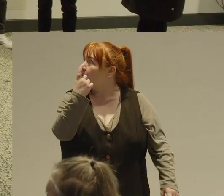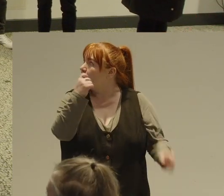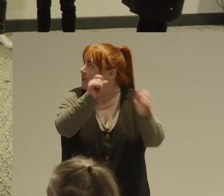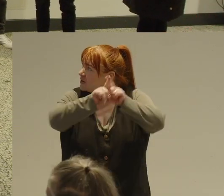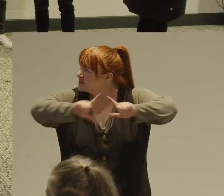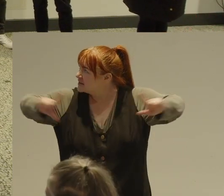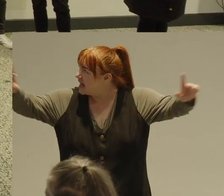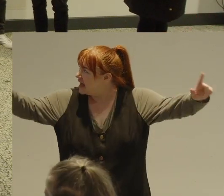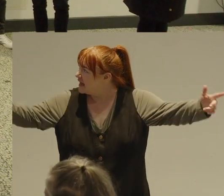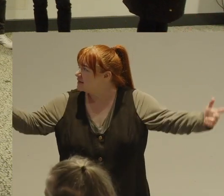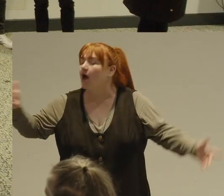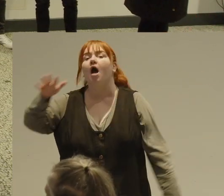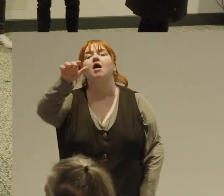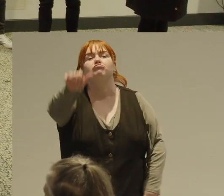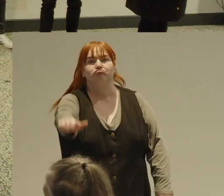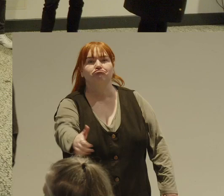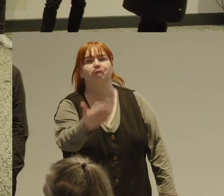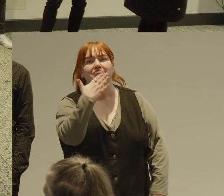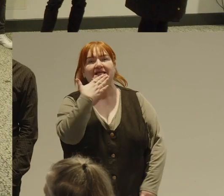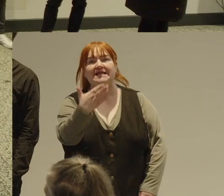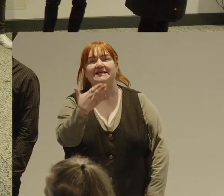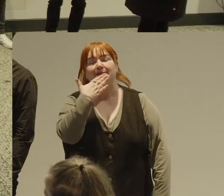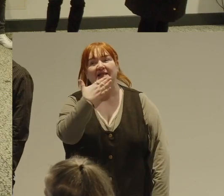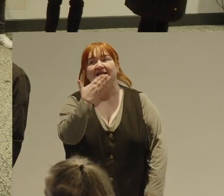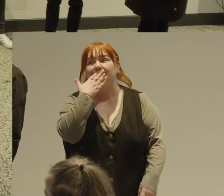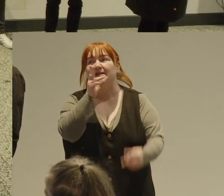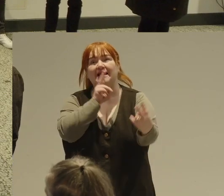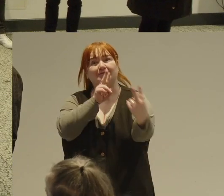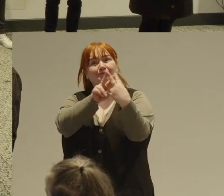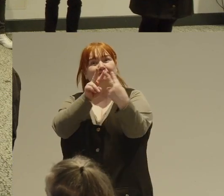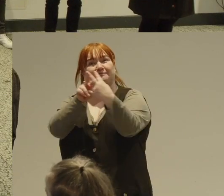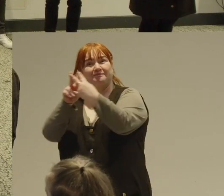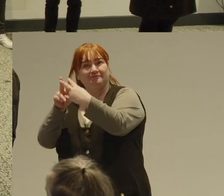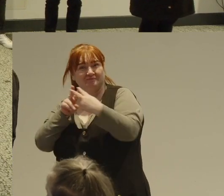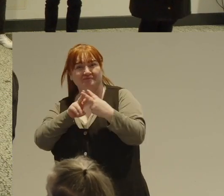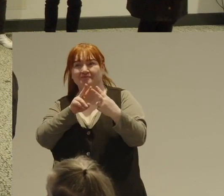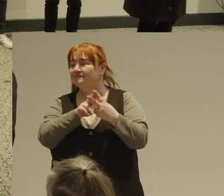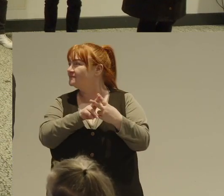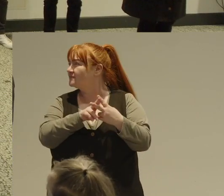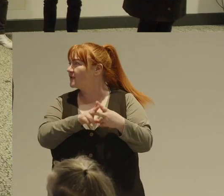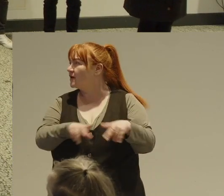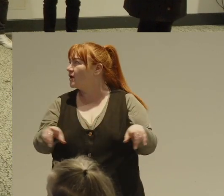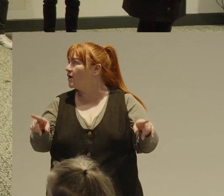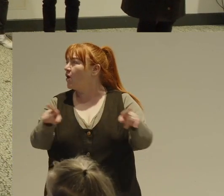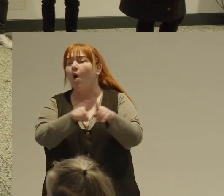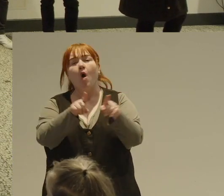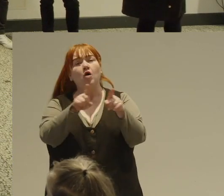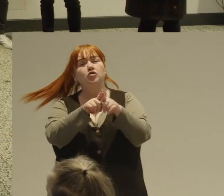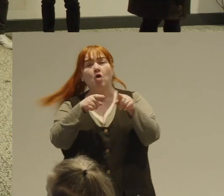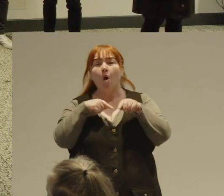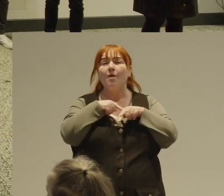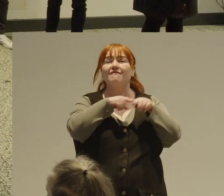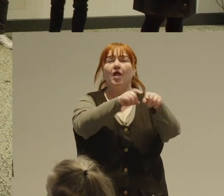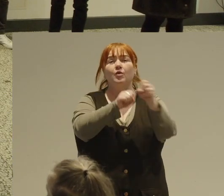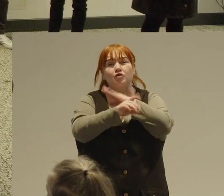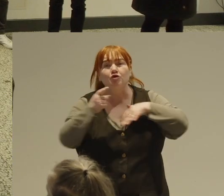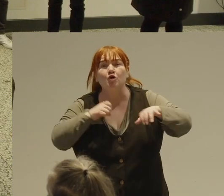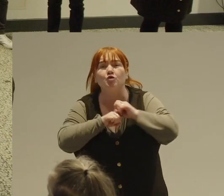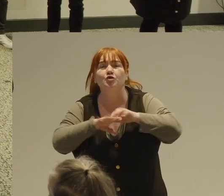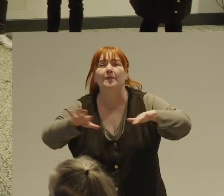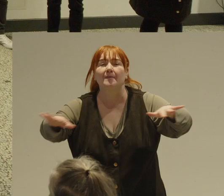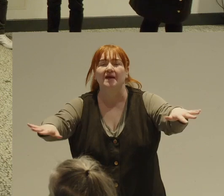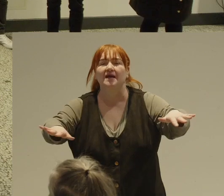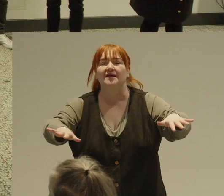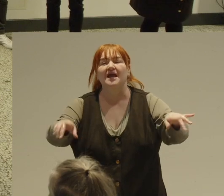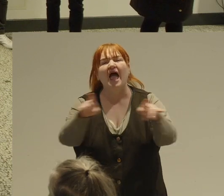up, Charlene. Oh, yes, please keep in contact, please, yeah. And also follow us on our social media and also give